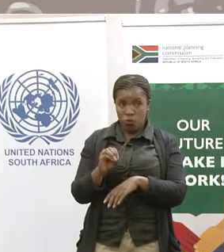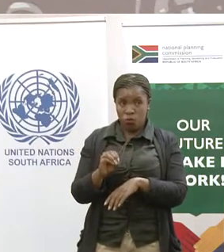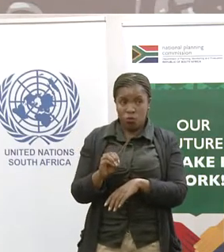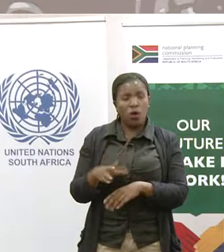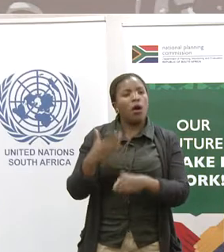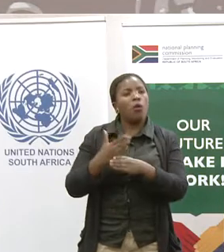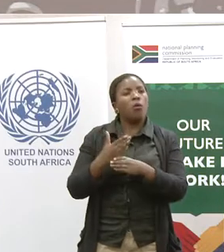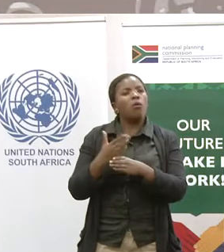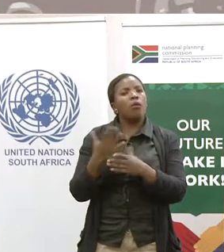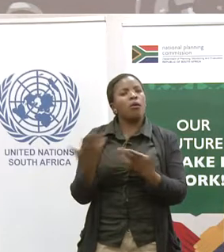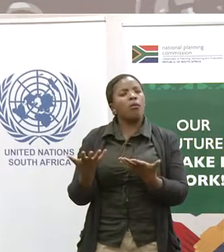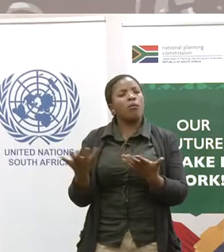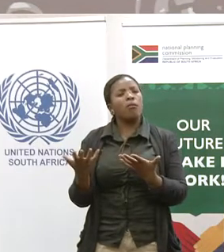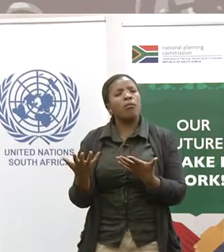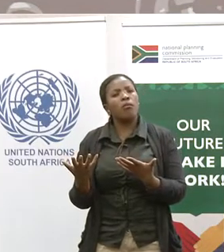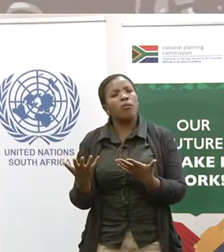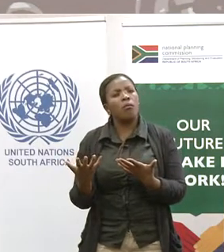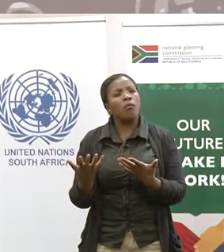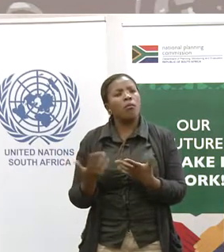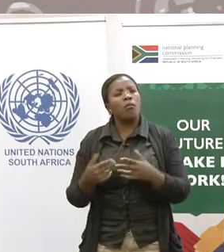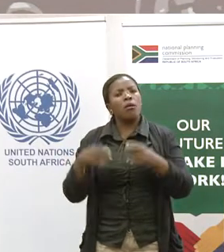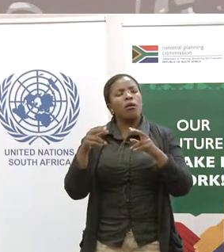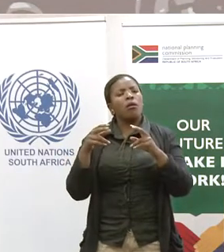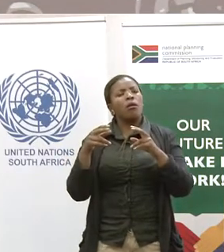serving her second term as the